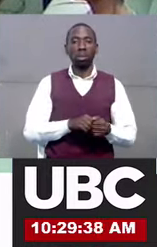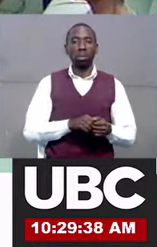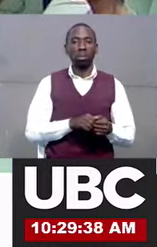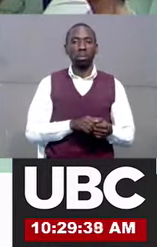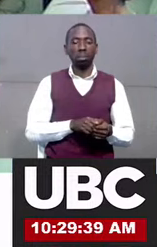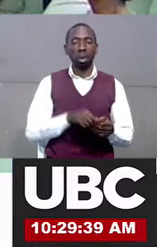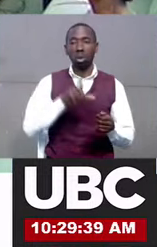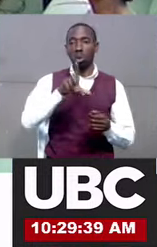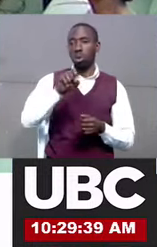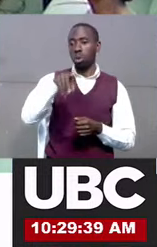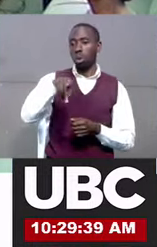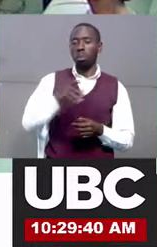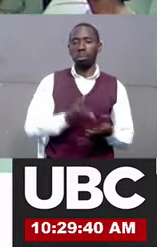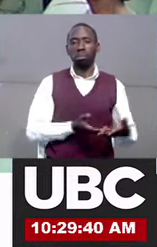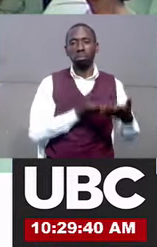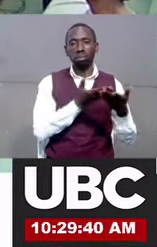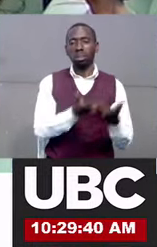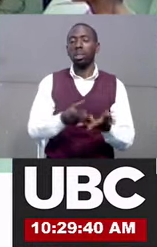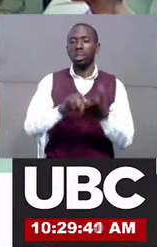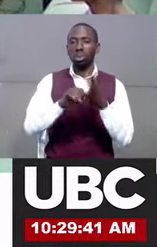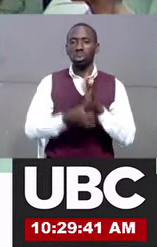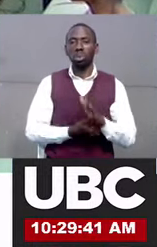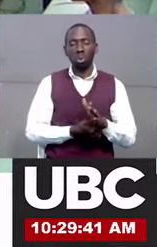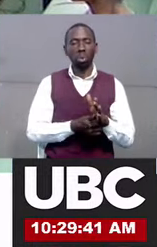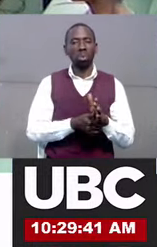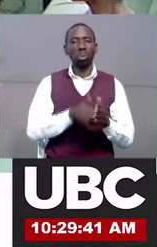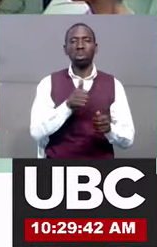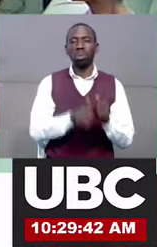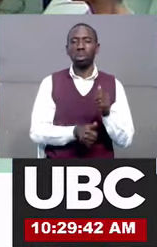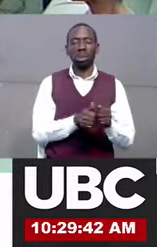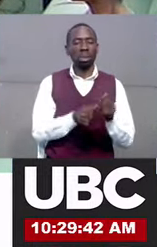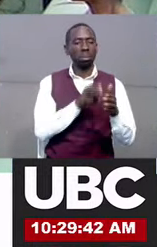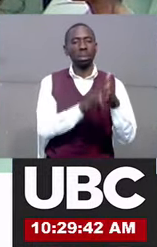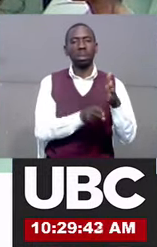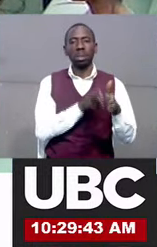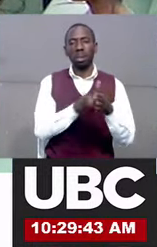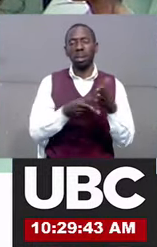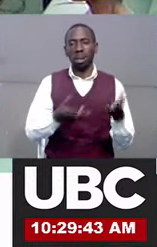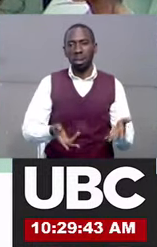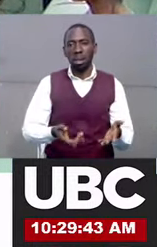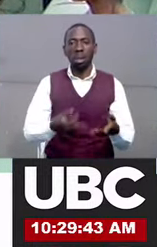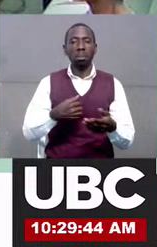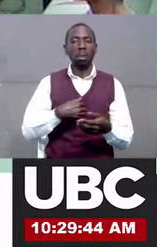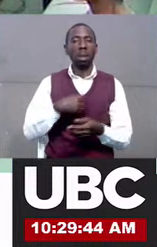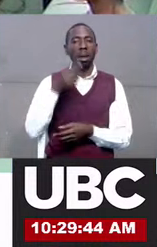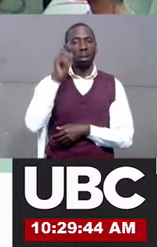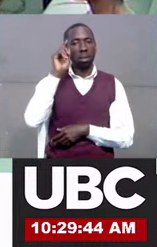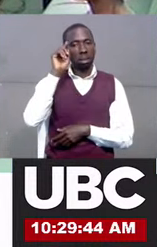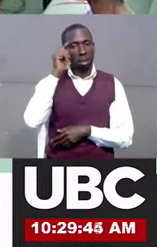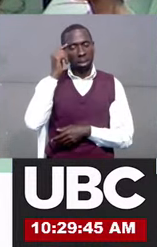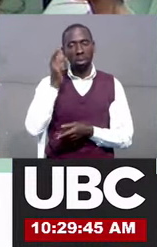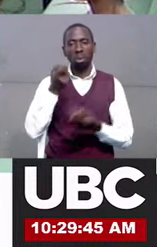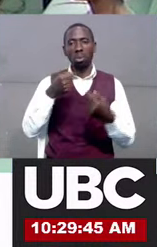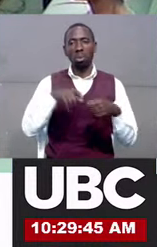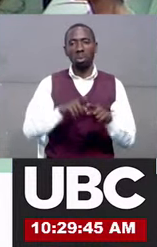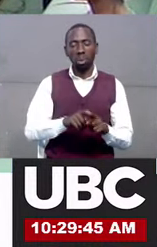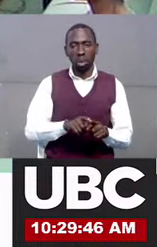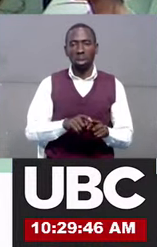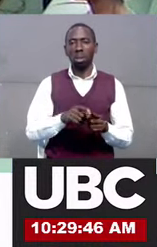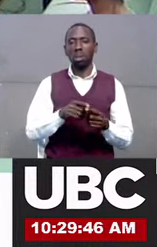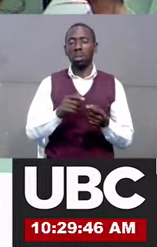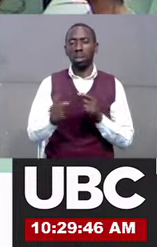issues which are on media. I thought we have been operating on issues which are officially brought to this